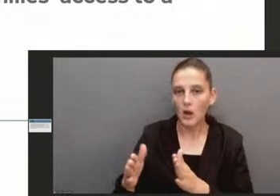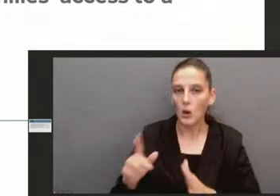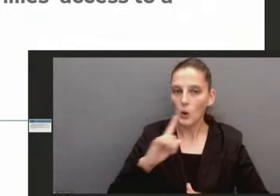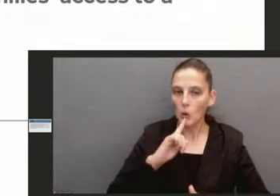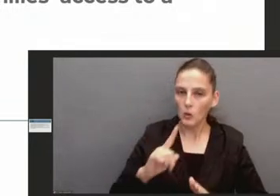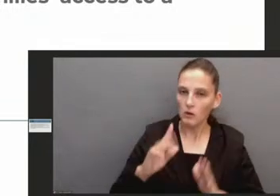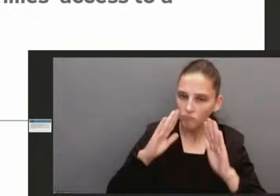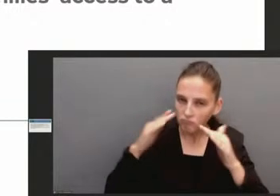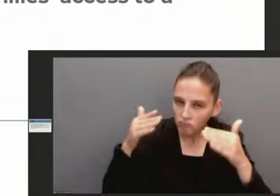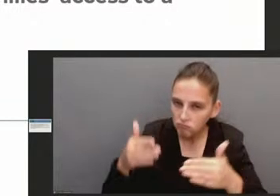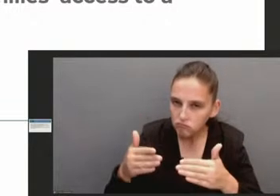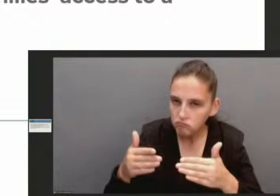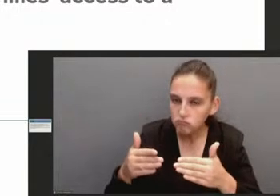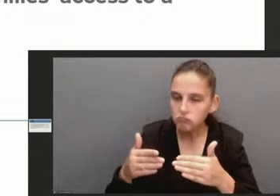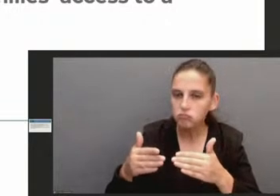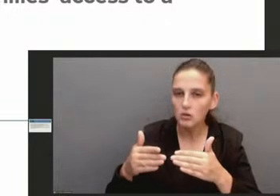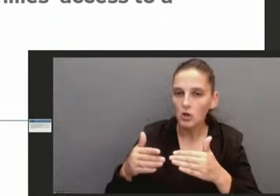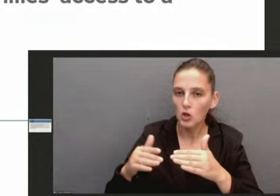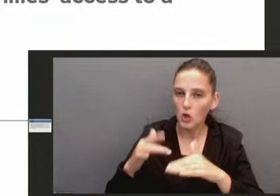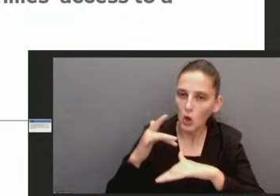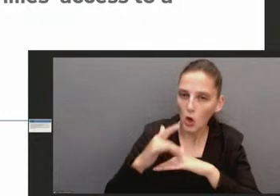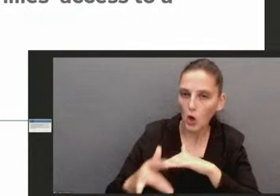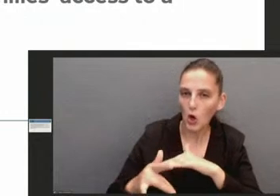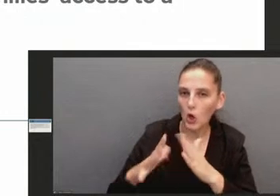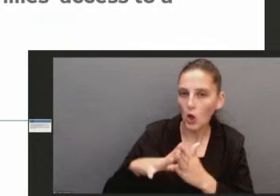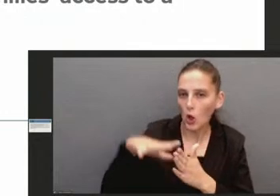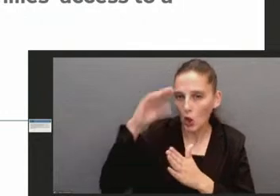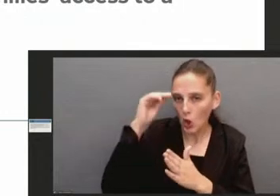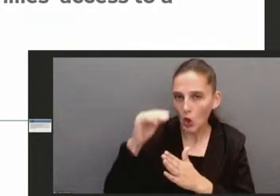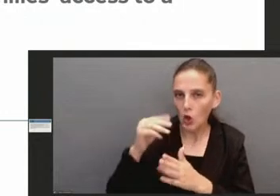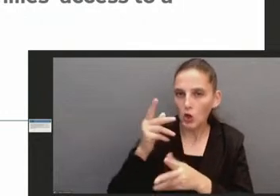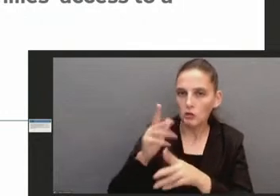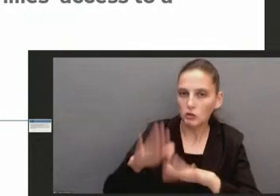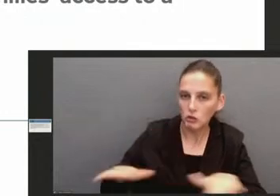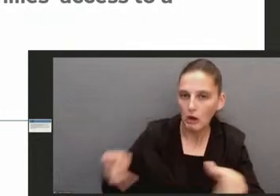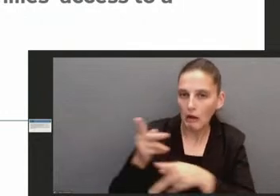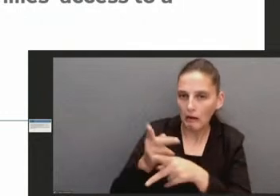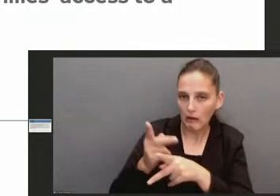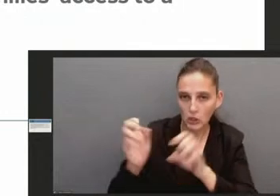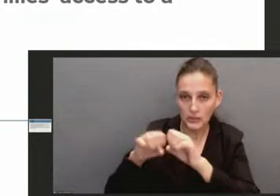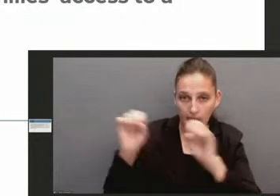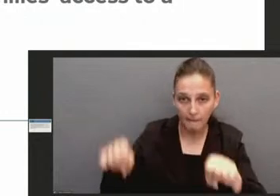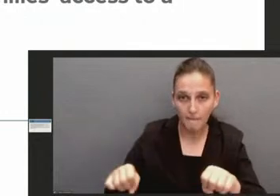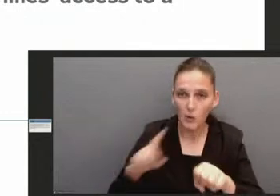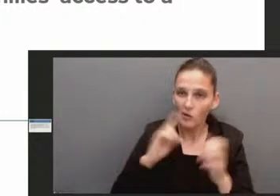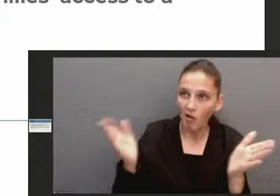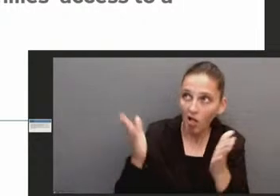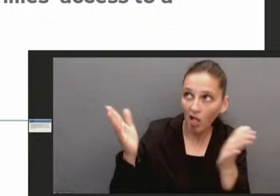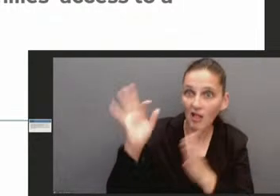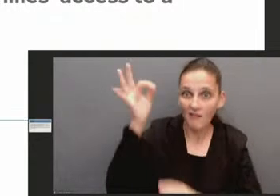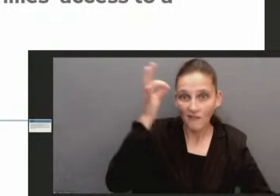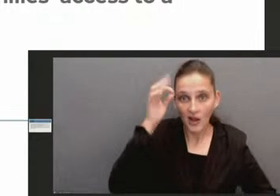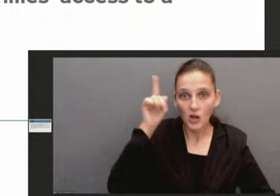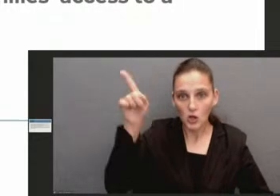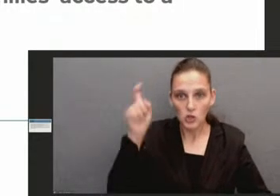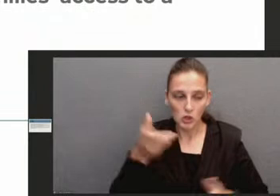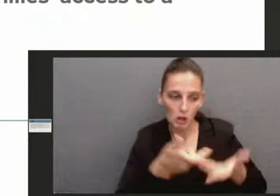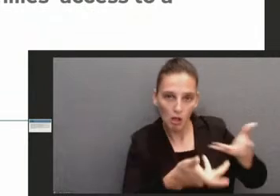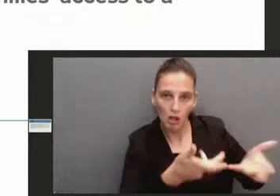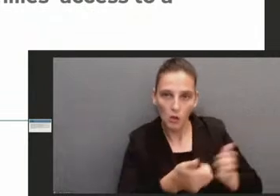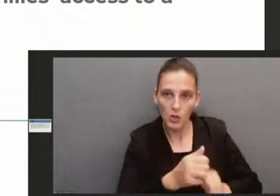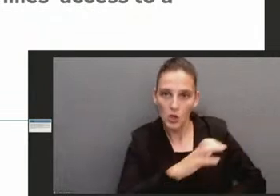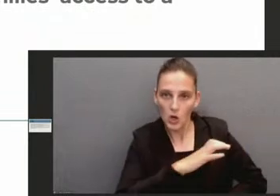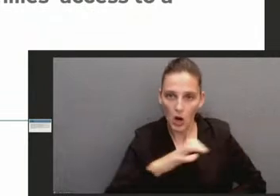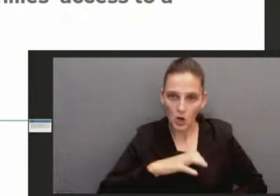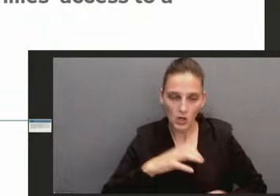childcare and early learning system. So really encouraging the federal government to work with Congress to make